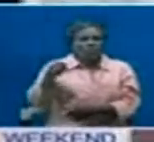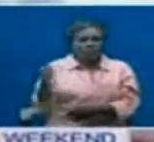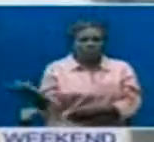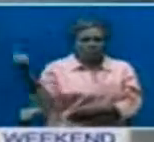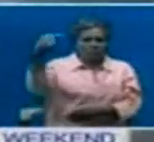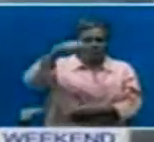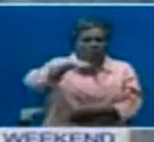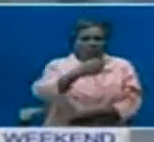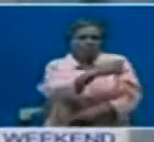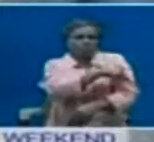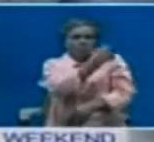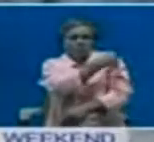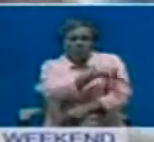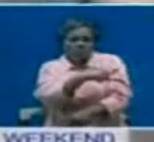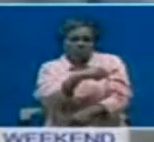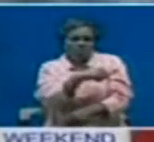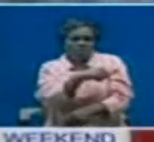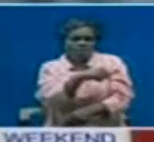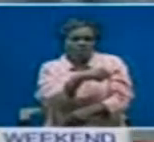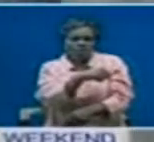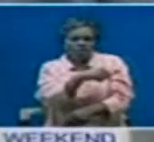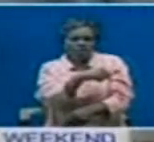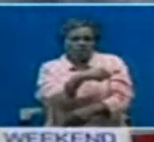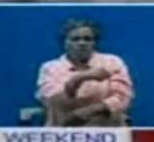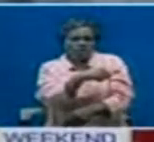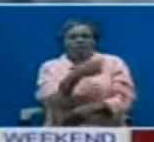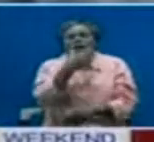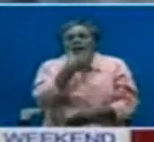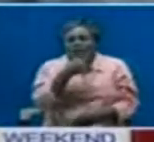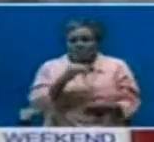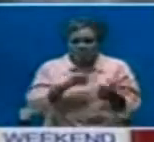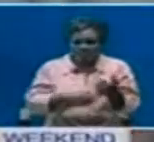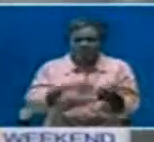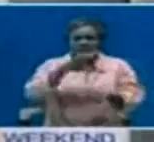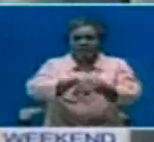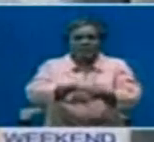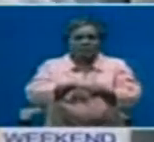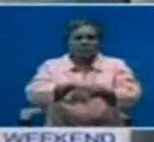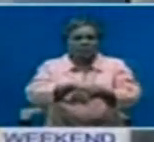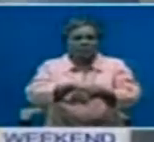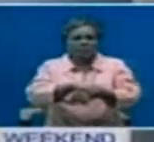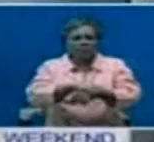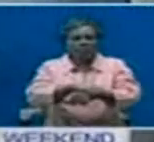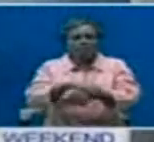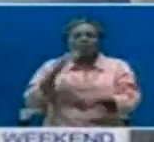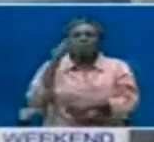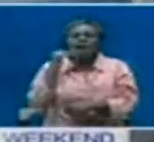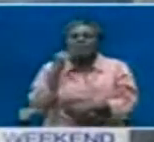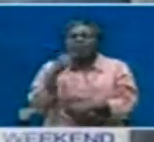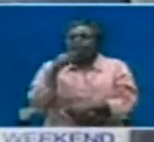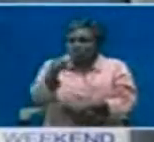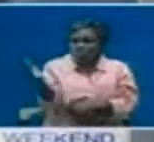anakuja kwa hospitali, anakuja basa. Kina wana basa kipata basa hiyo kitu, anakuja basa. Anasema, miu mama ndio